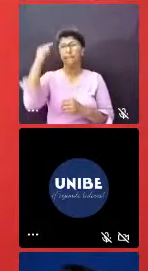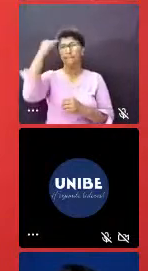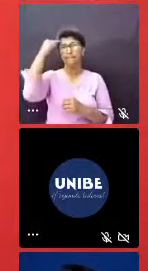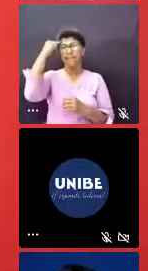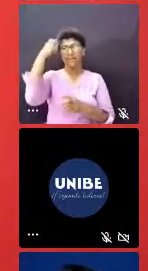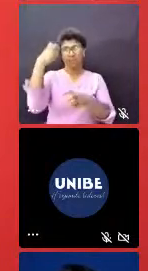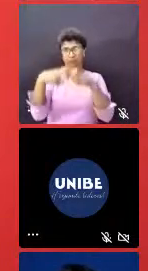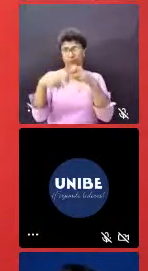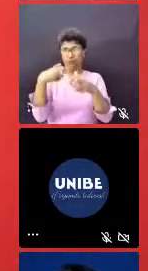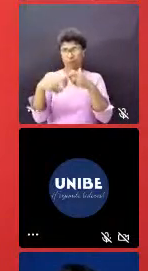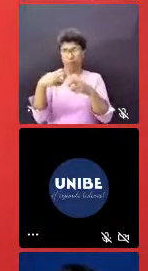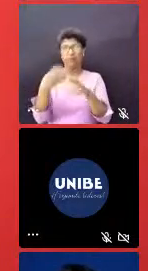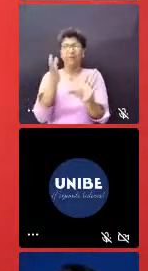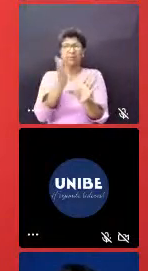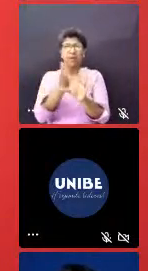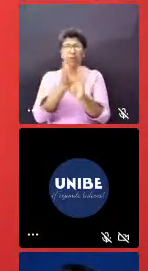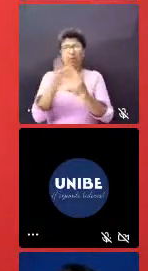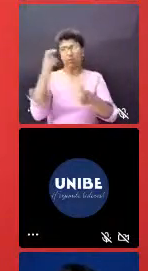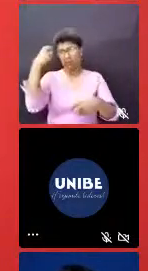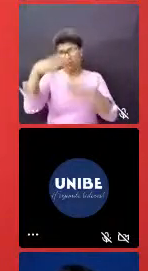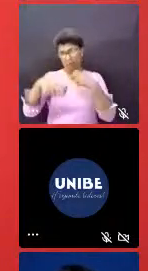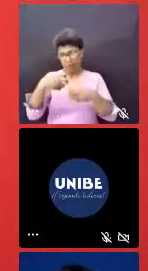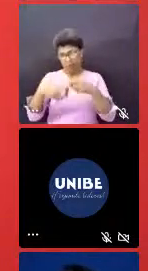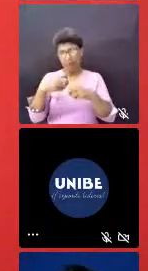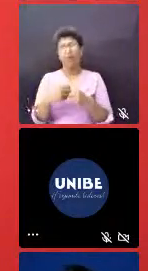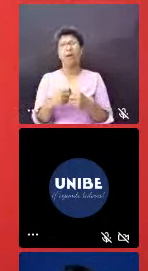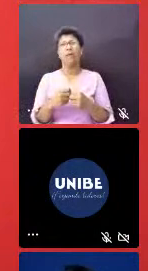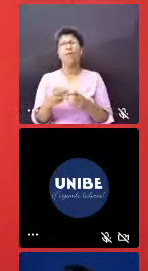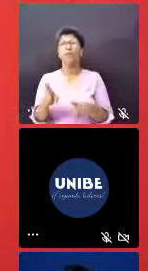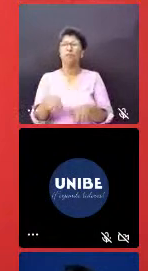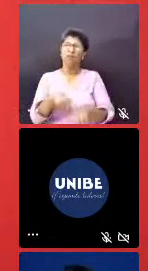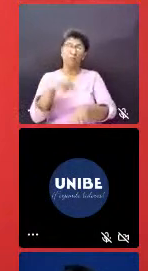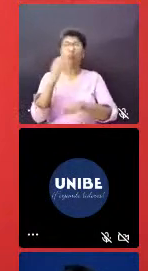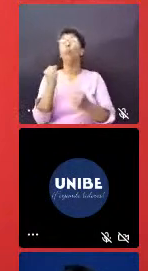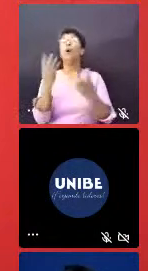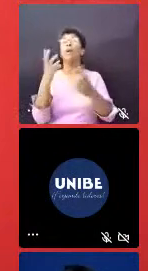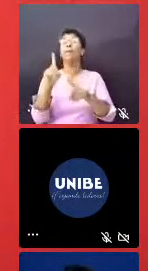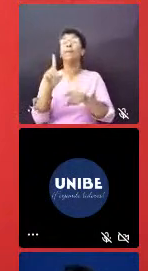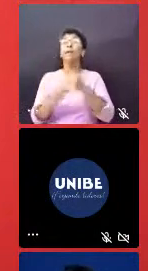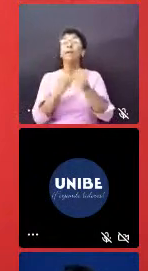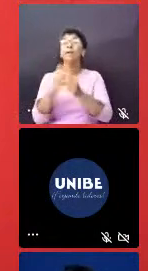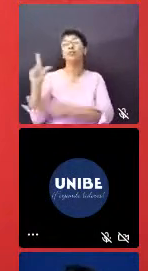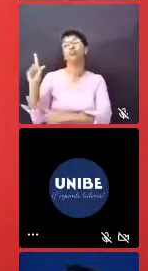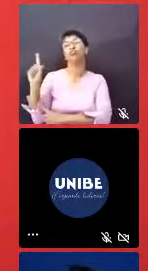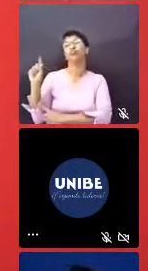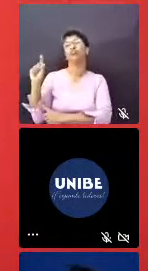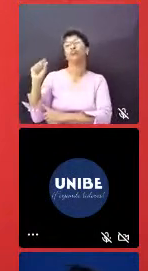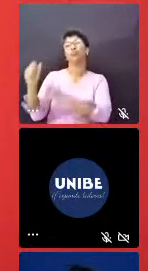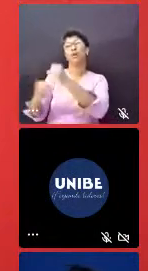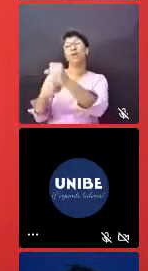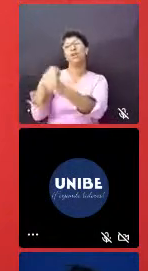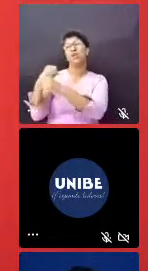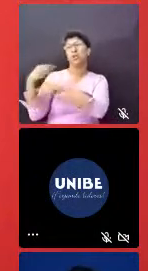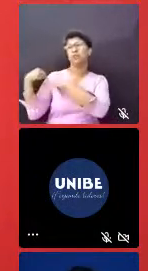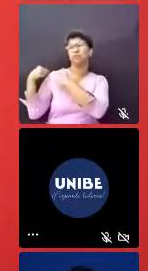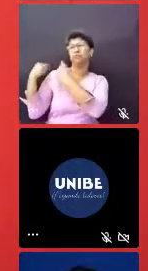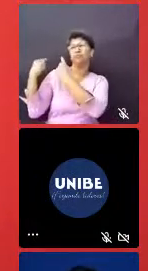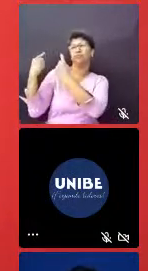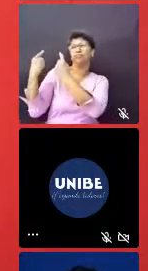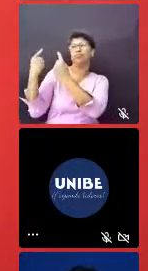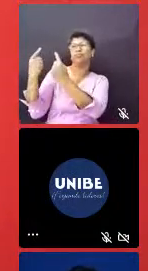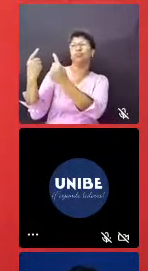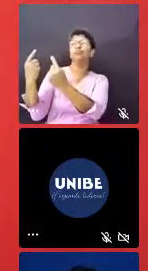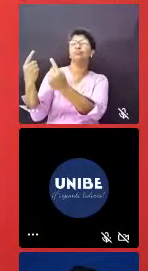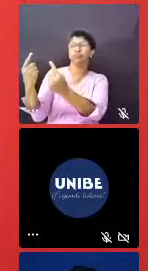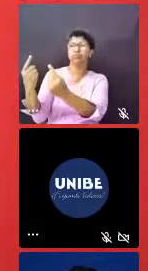with psychological problems. For the last 20 years, she's been practicing, and we